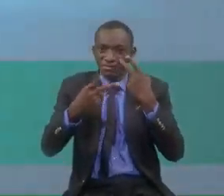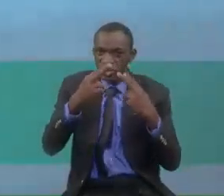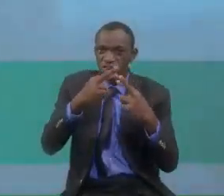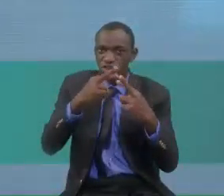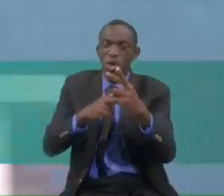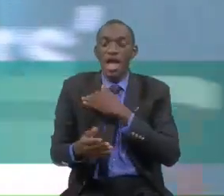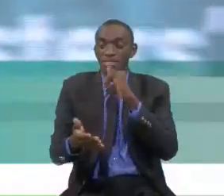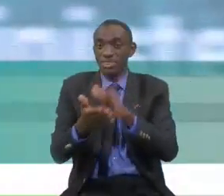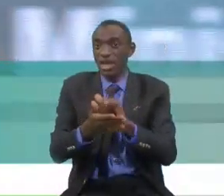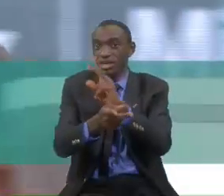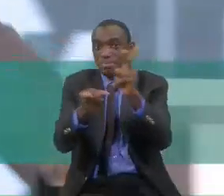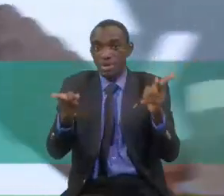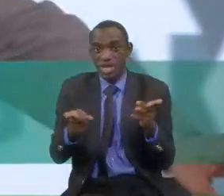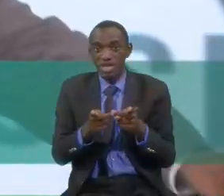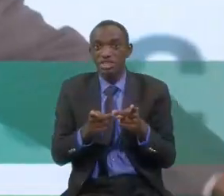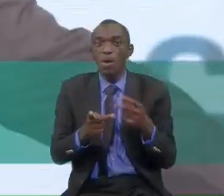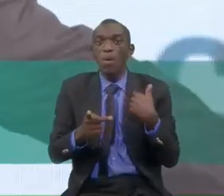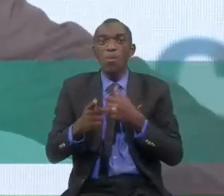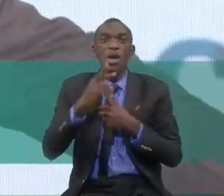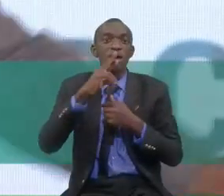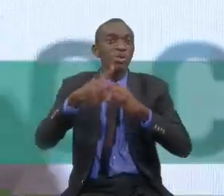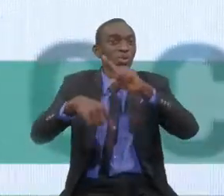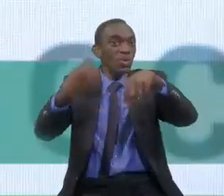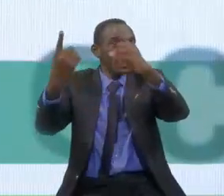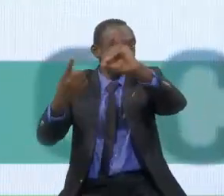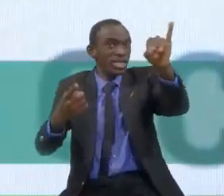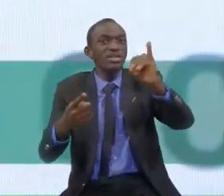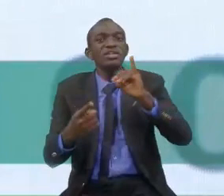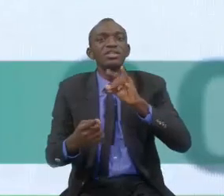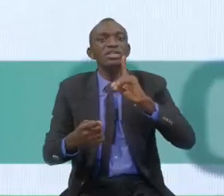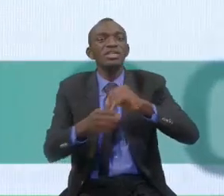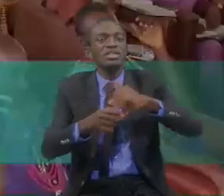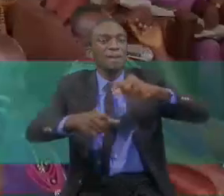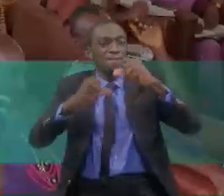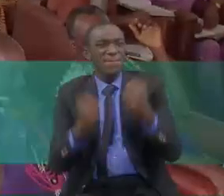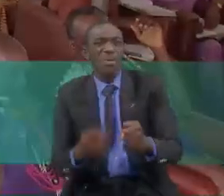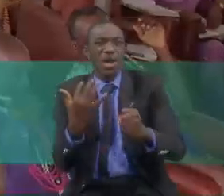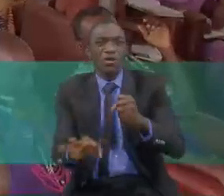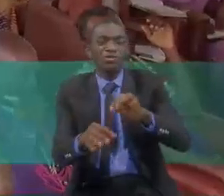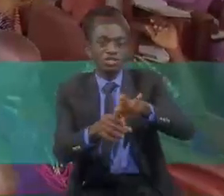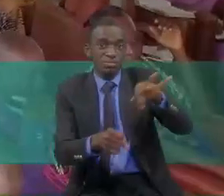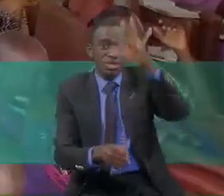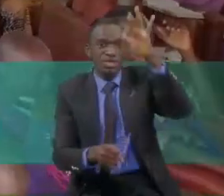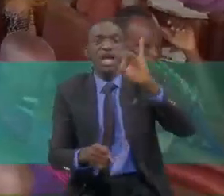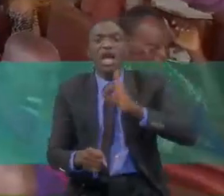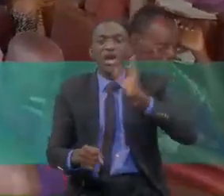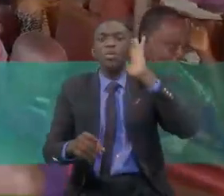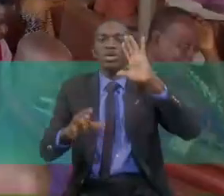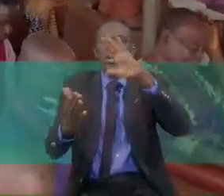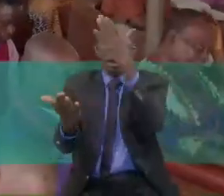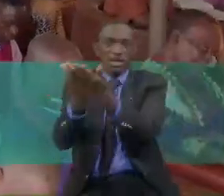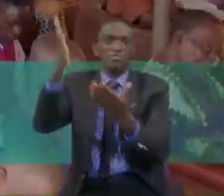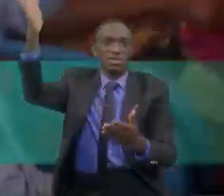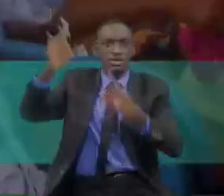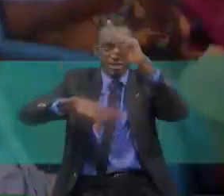we're going in the power of the Spirit, I will get there. I will